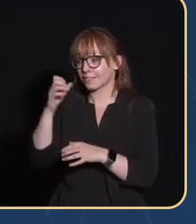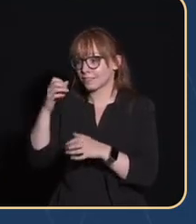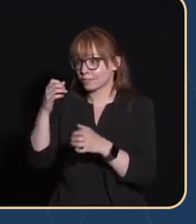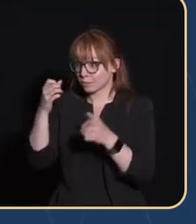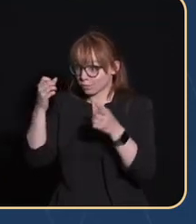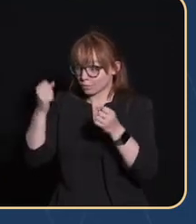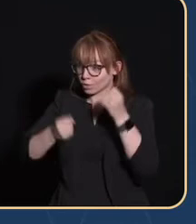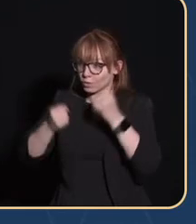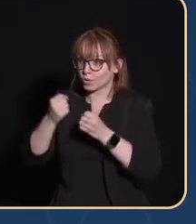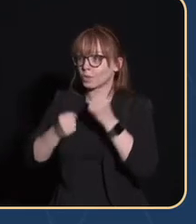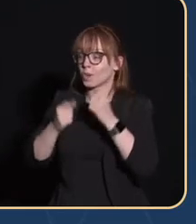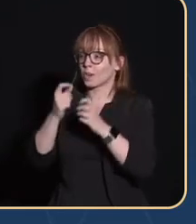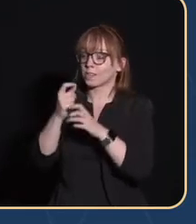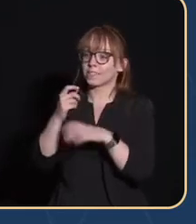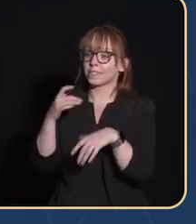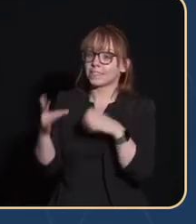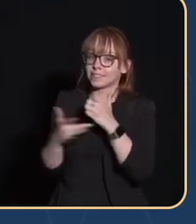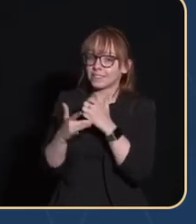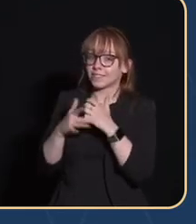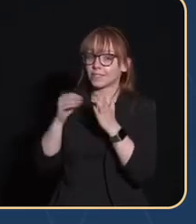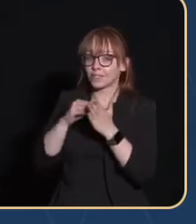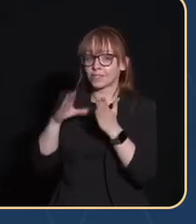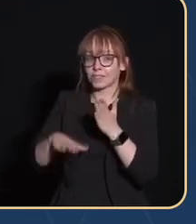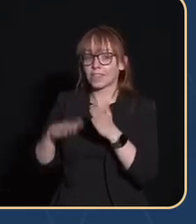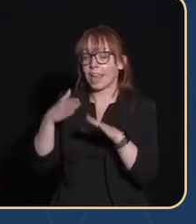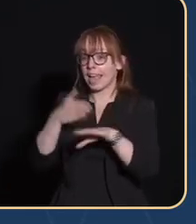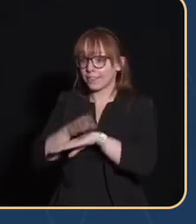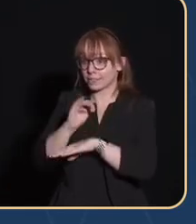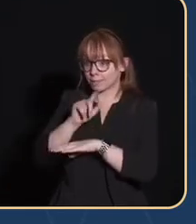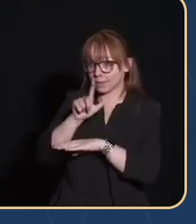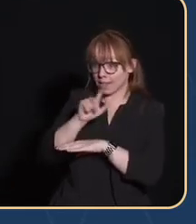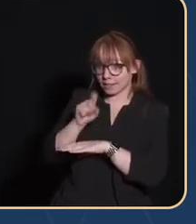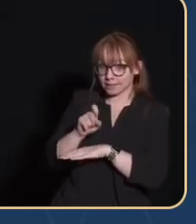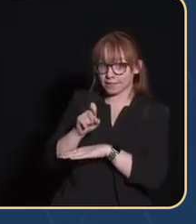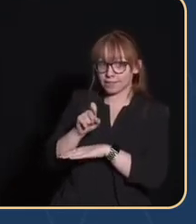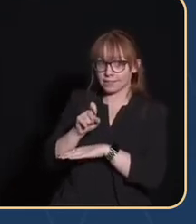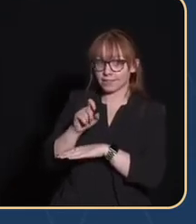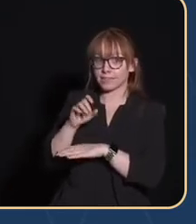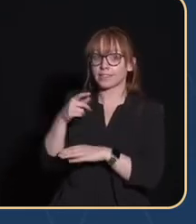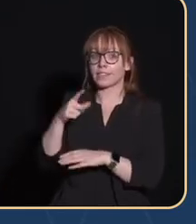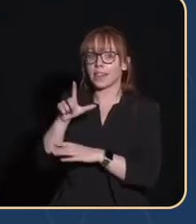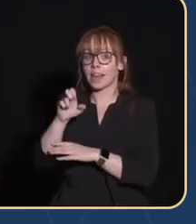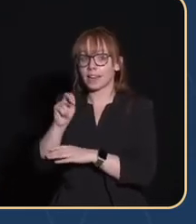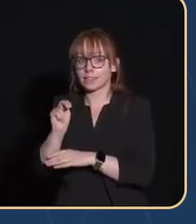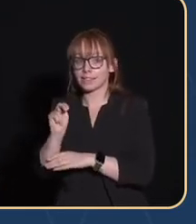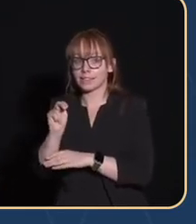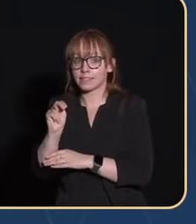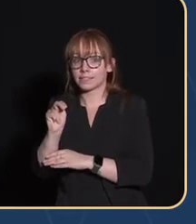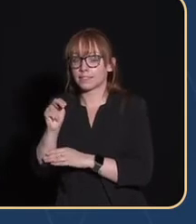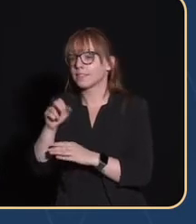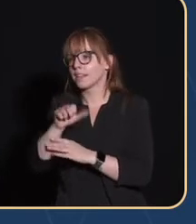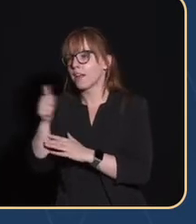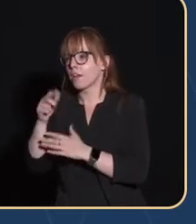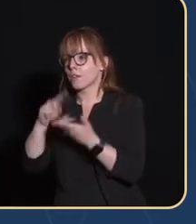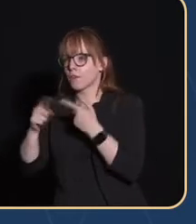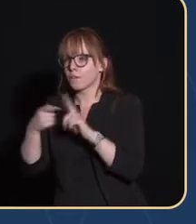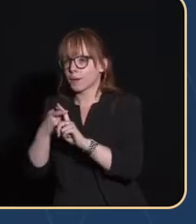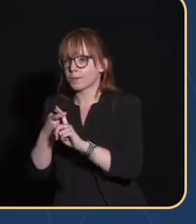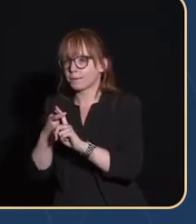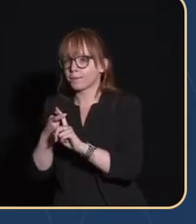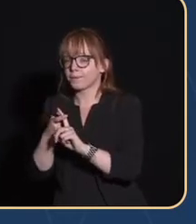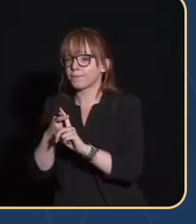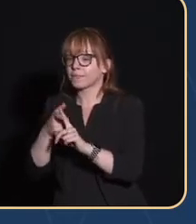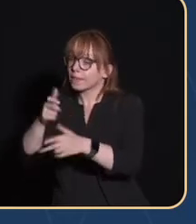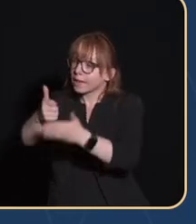year. After Blaise's remarks, Glenn Flattabo, another friend of the students at St. Paul College,